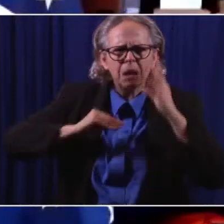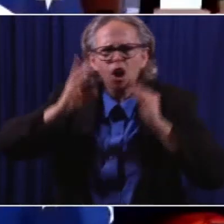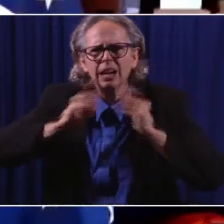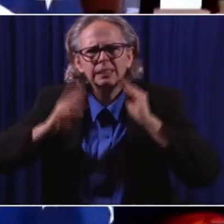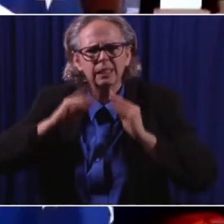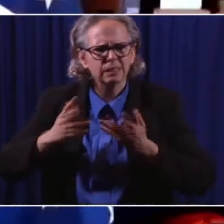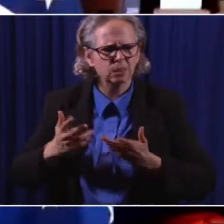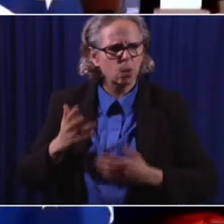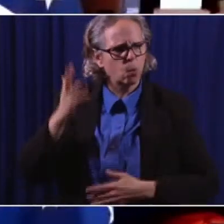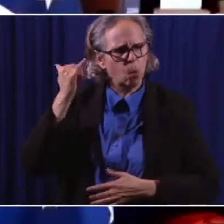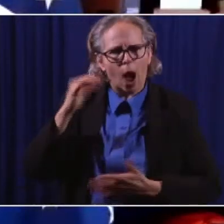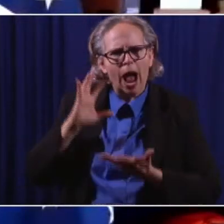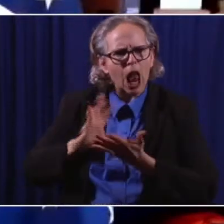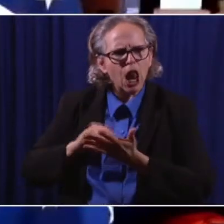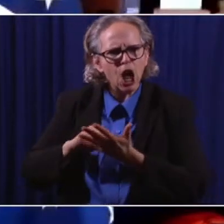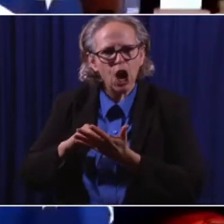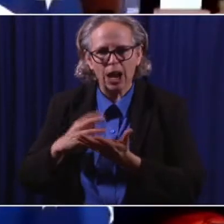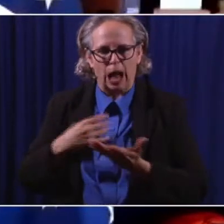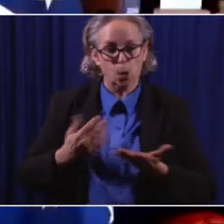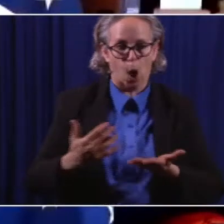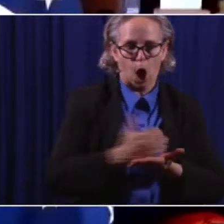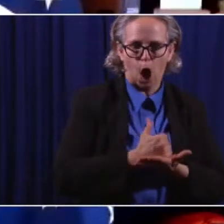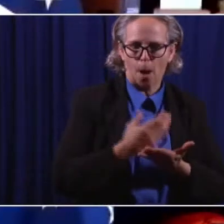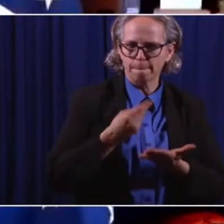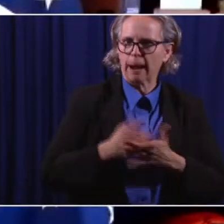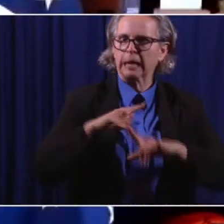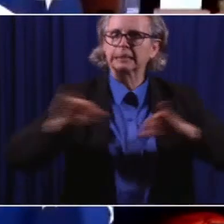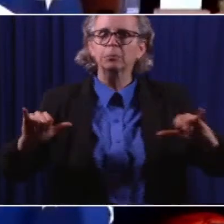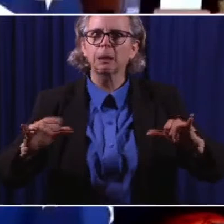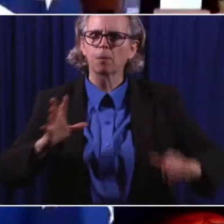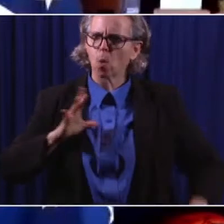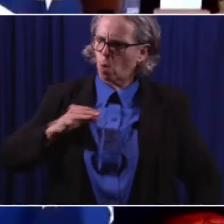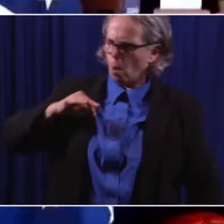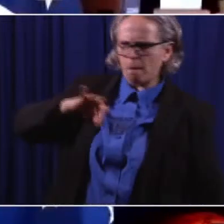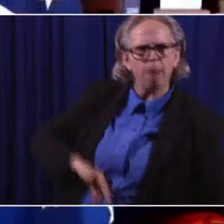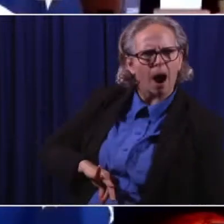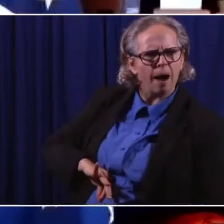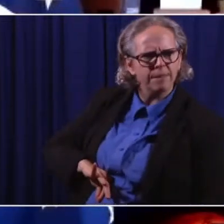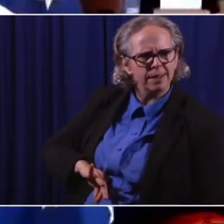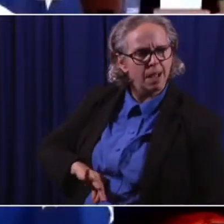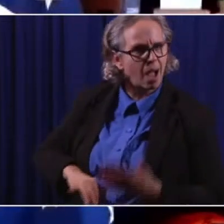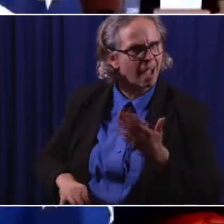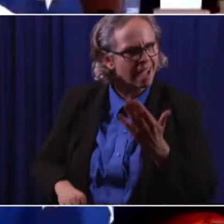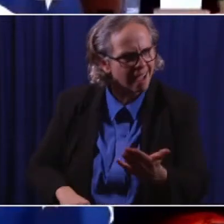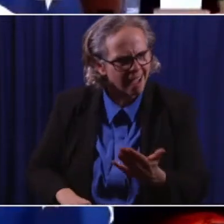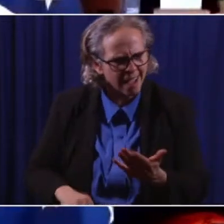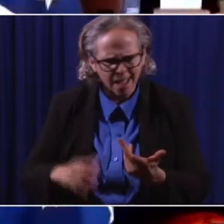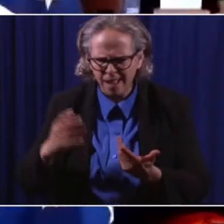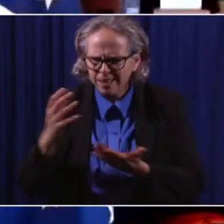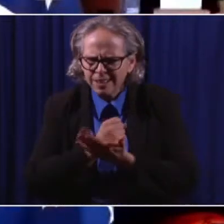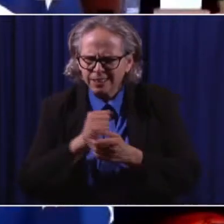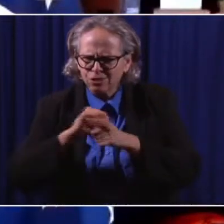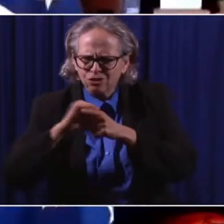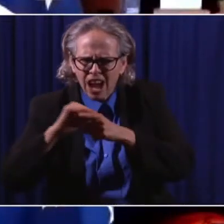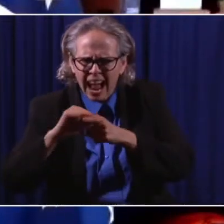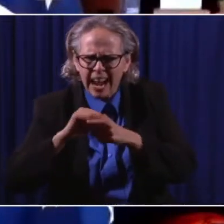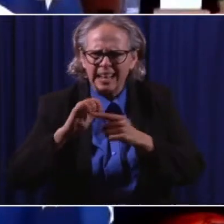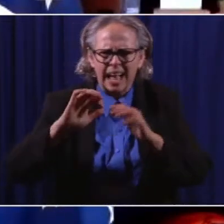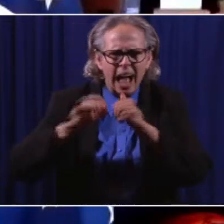same time, where you're while you're in the process of acquiring your